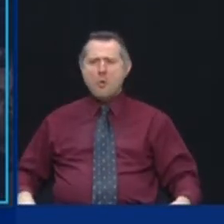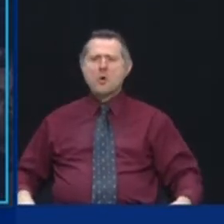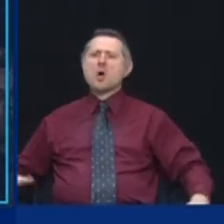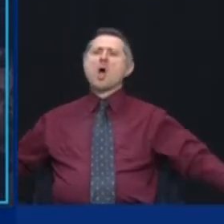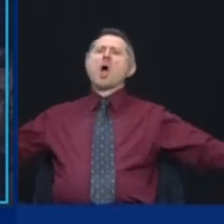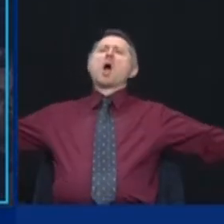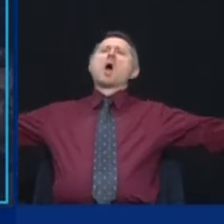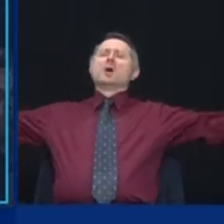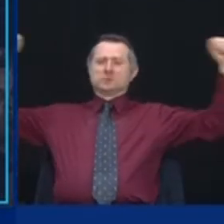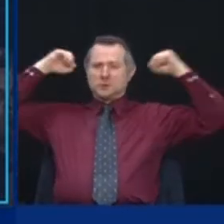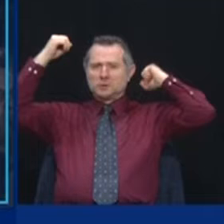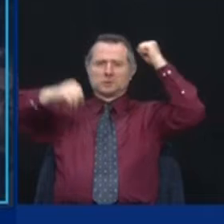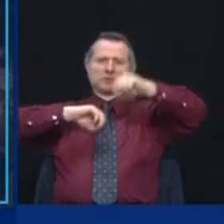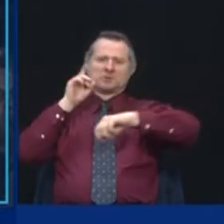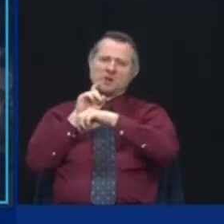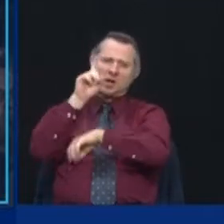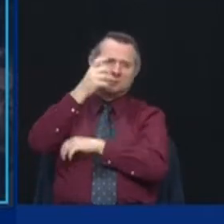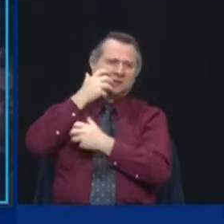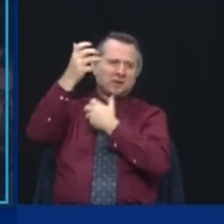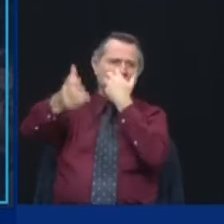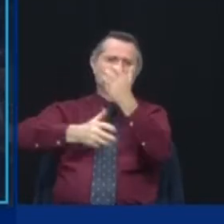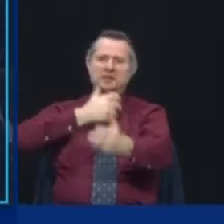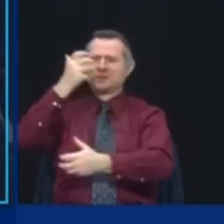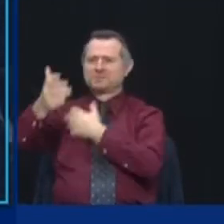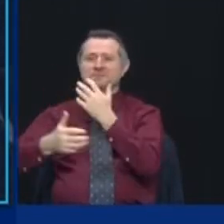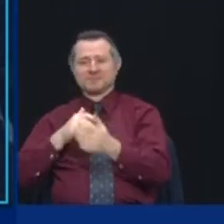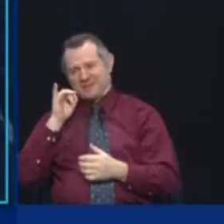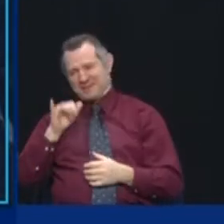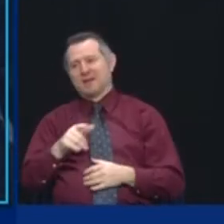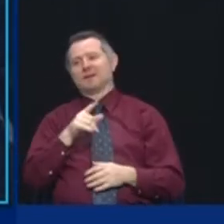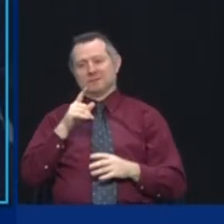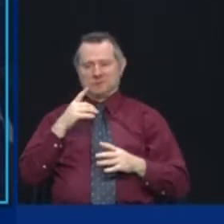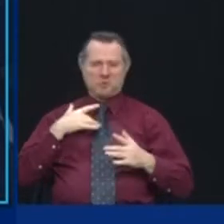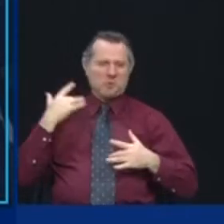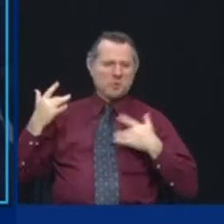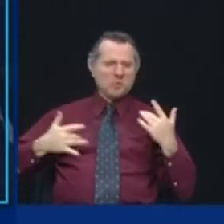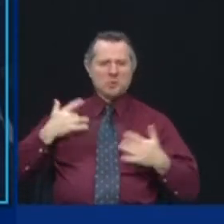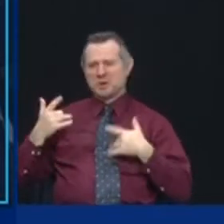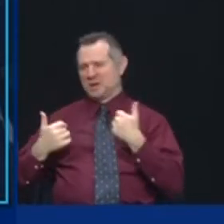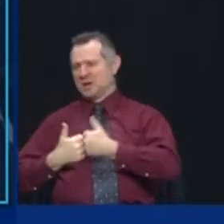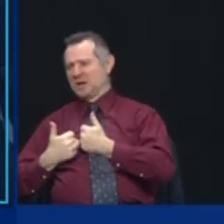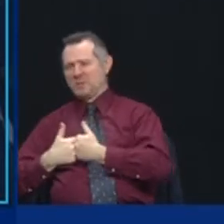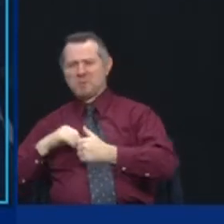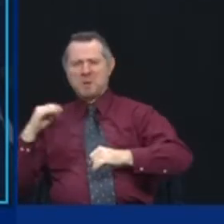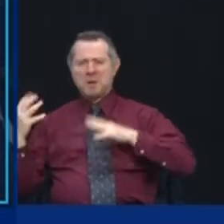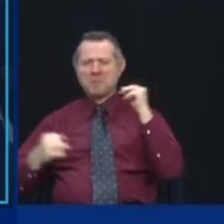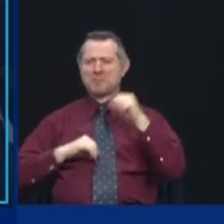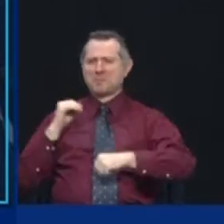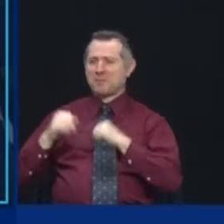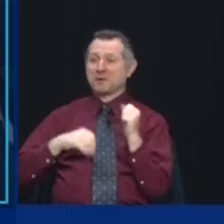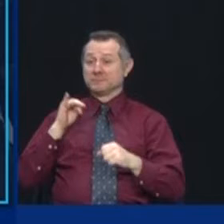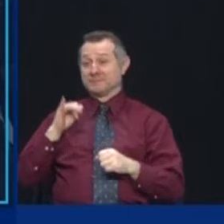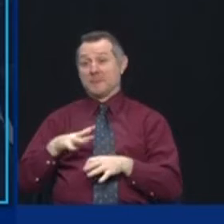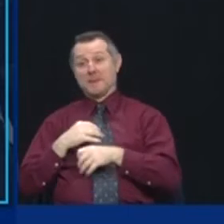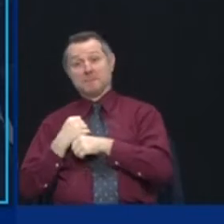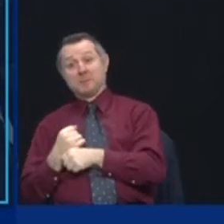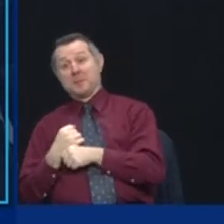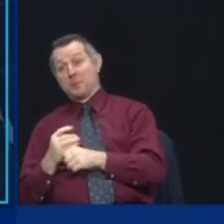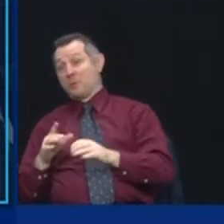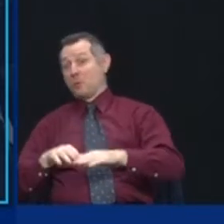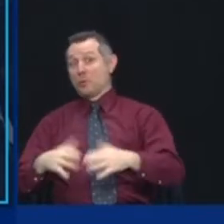there and they're in the game. So that's important. So for baseball reopening May